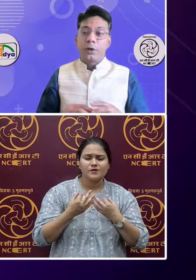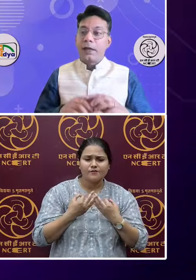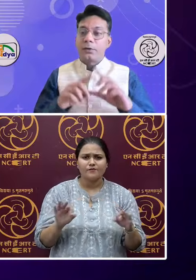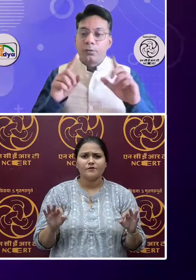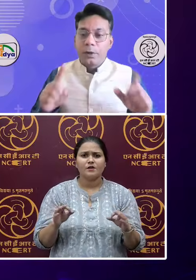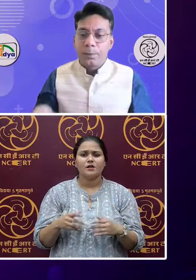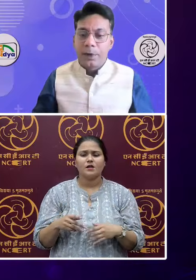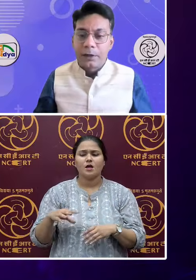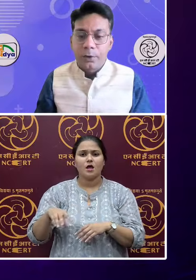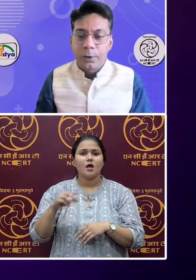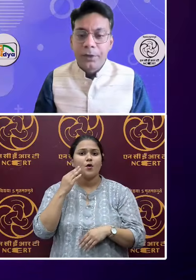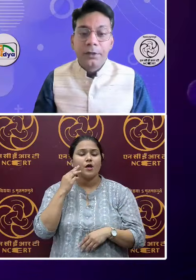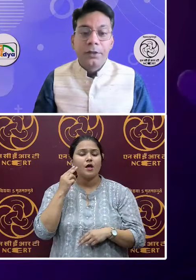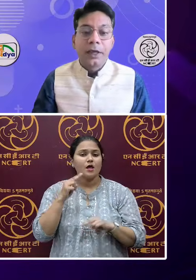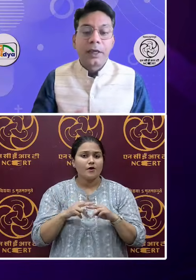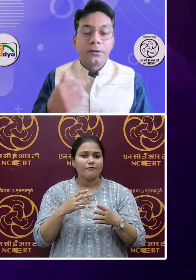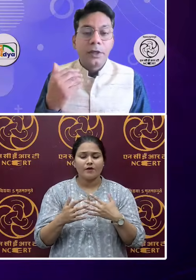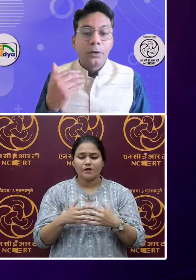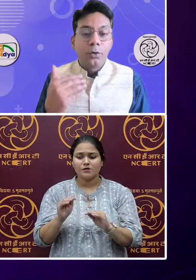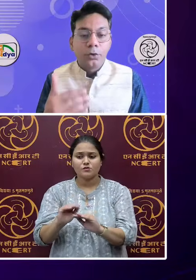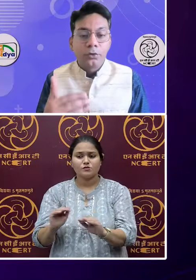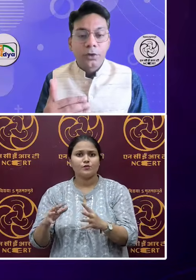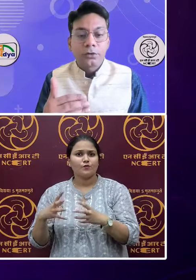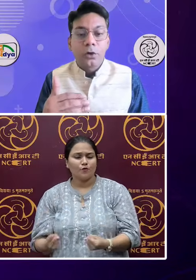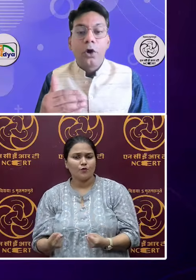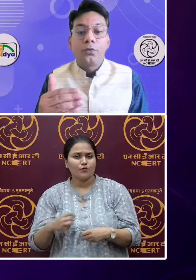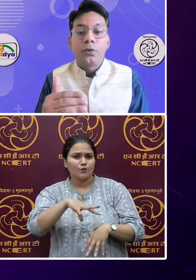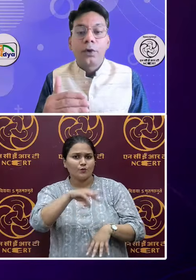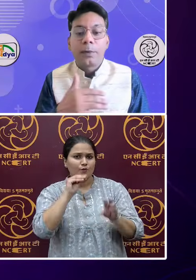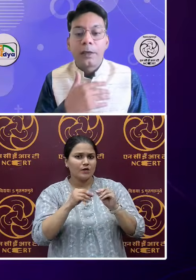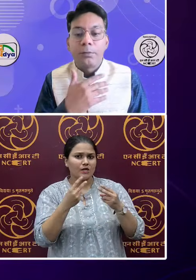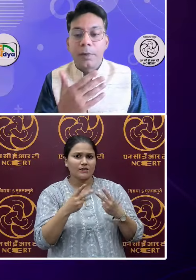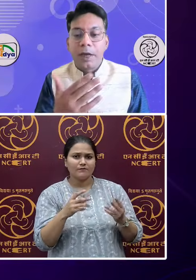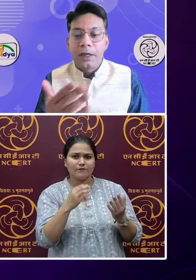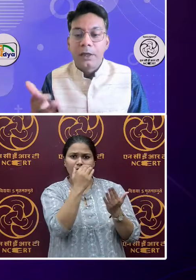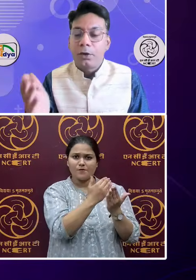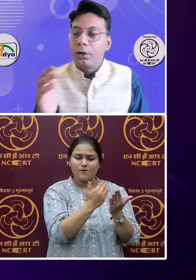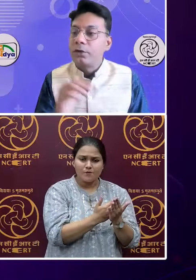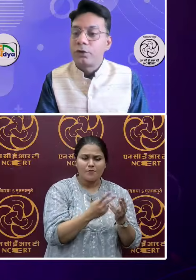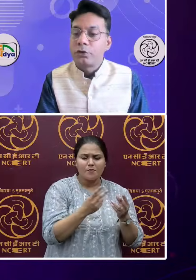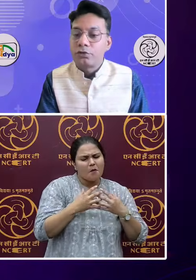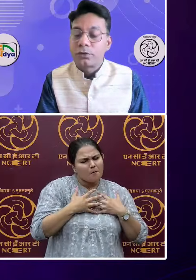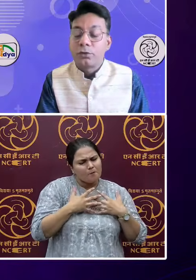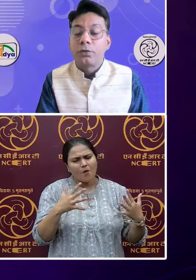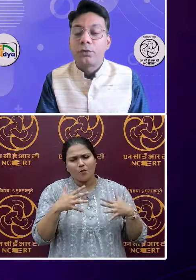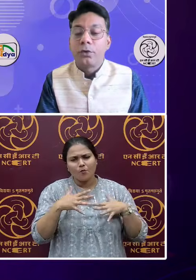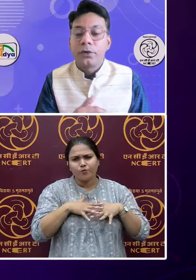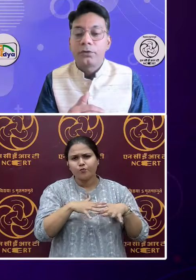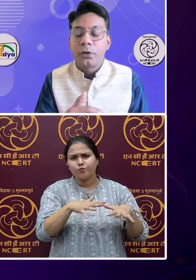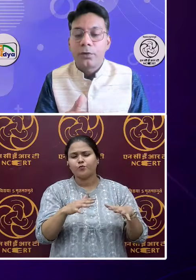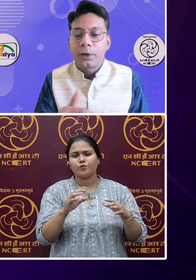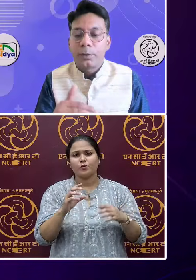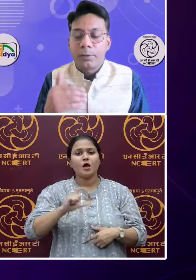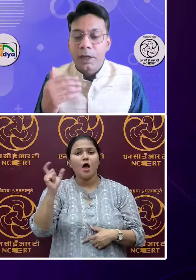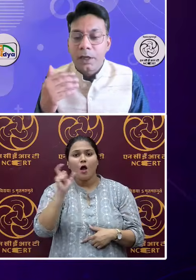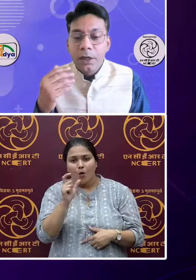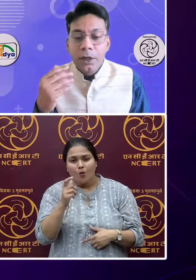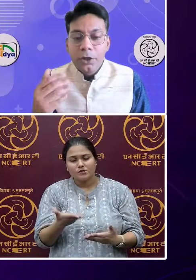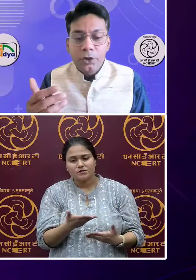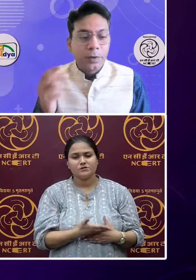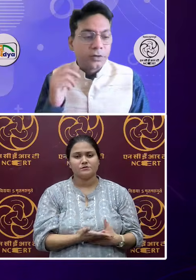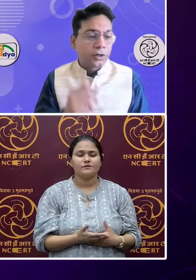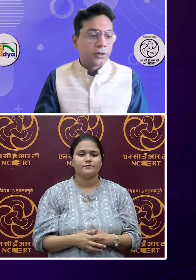can at one platform they can see courses offered by many institutions, courses offered by